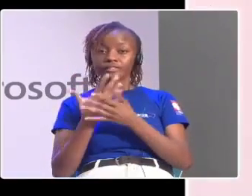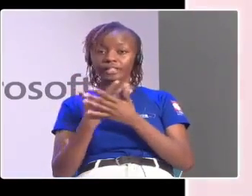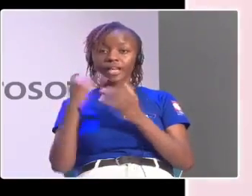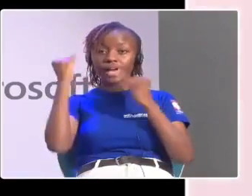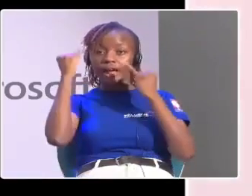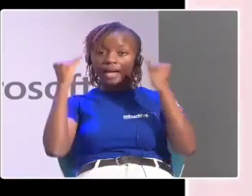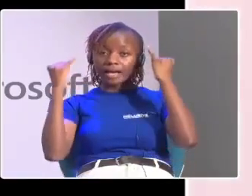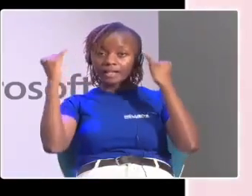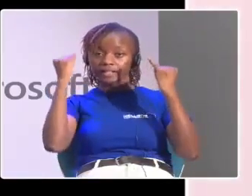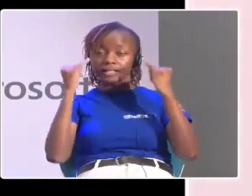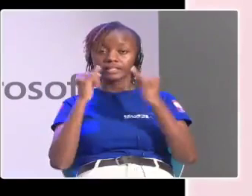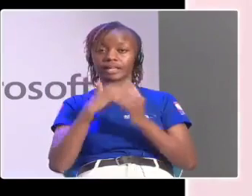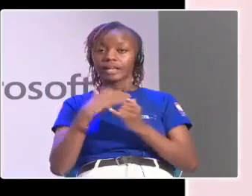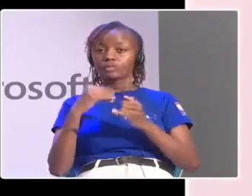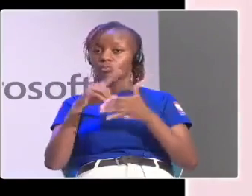what the